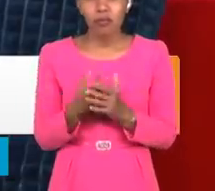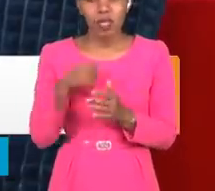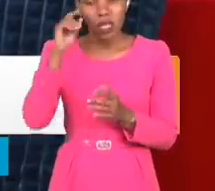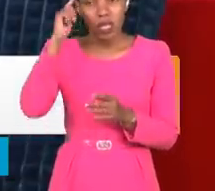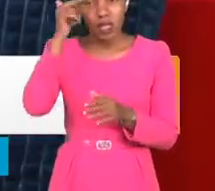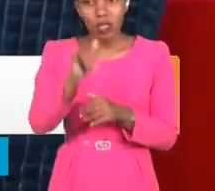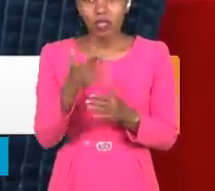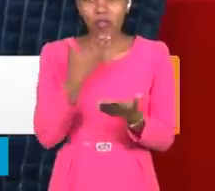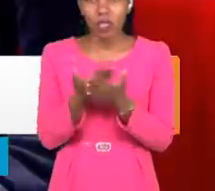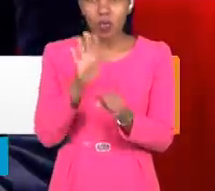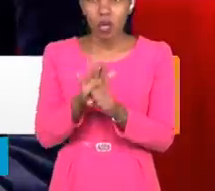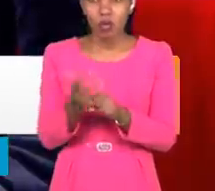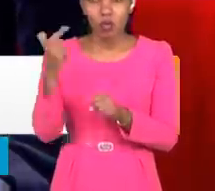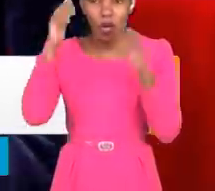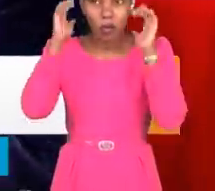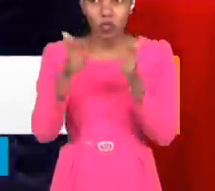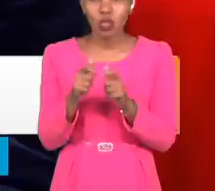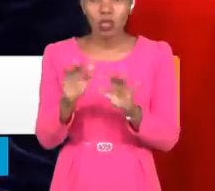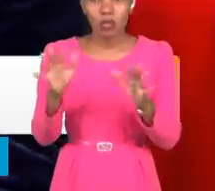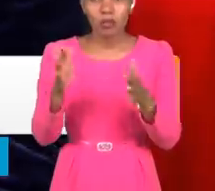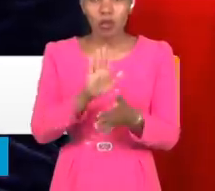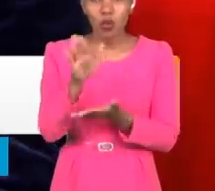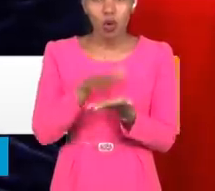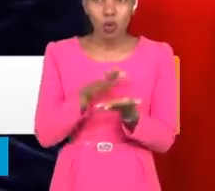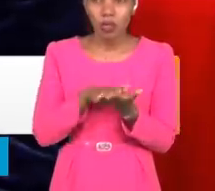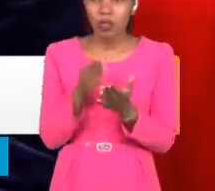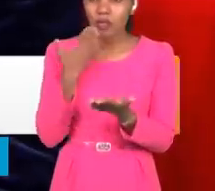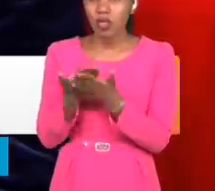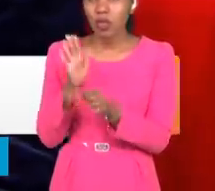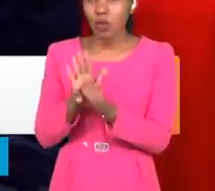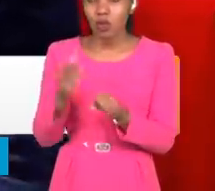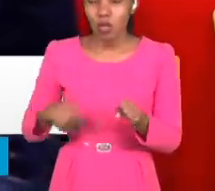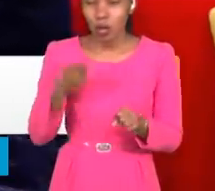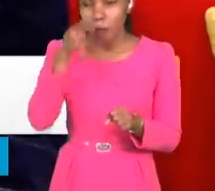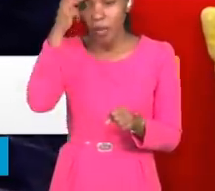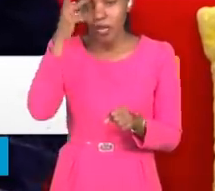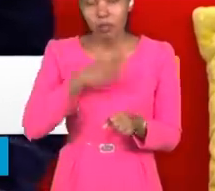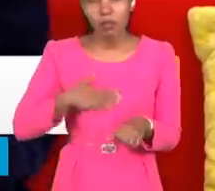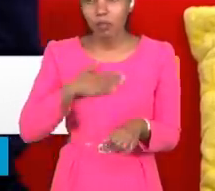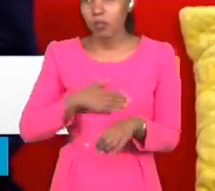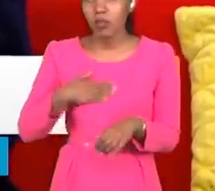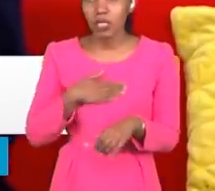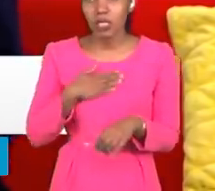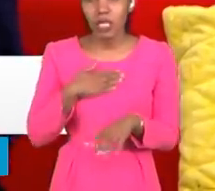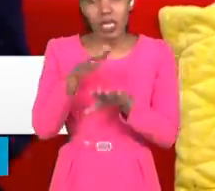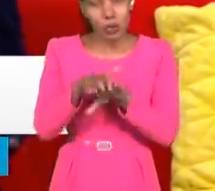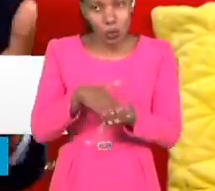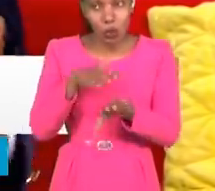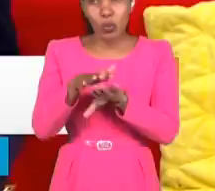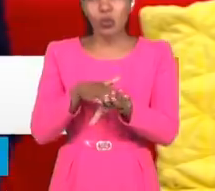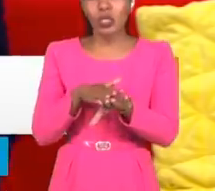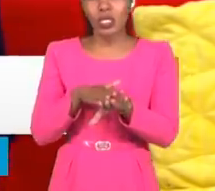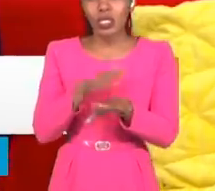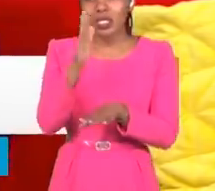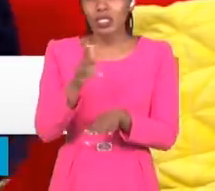All right. Yes. Thank you so much, Dolly, for coming. I really appreciate your sentiments. Thank you so much. And to the young parents out there, please just cool down. Cool down. It's never that